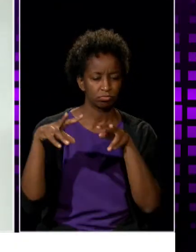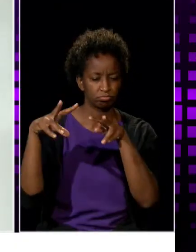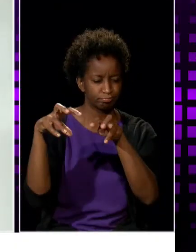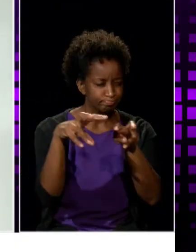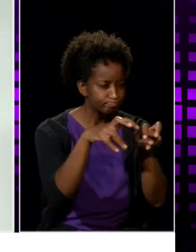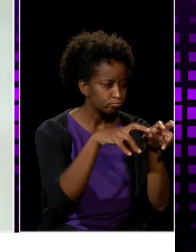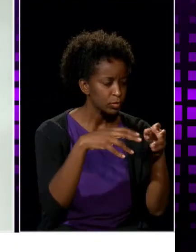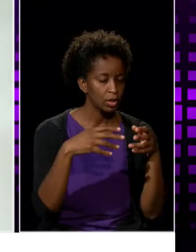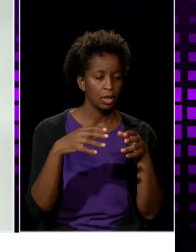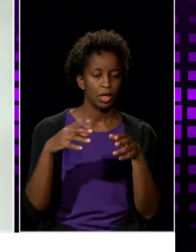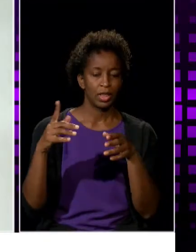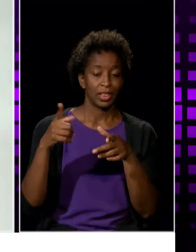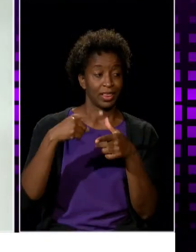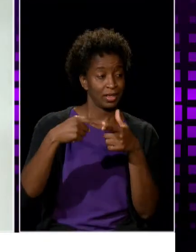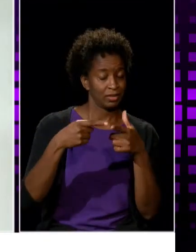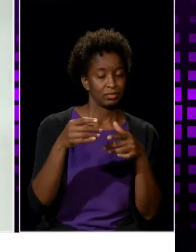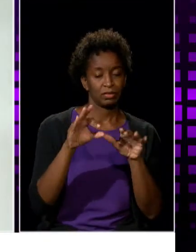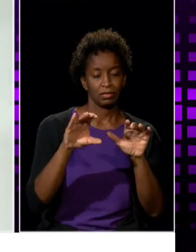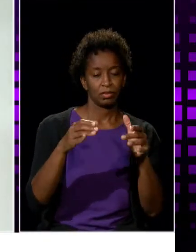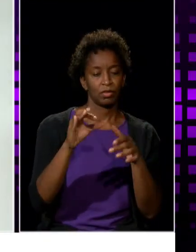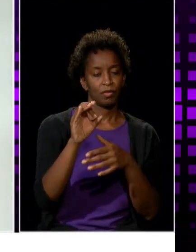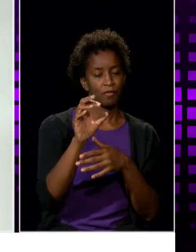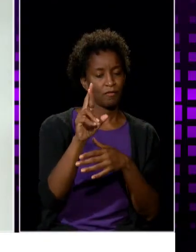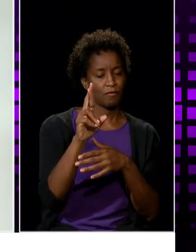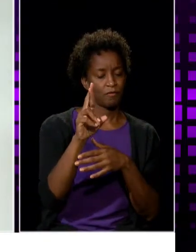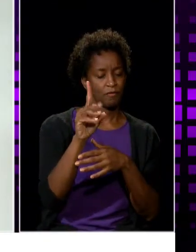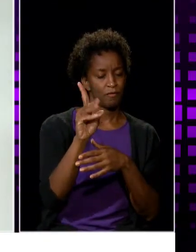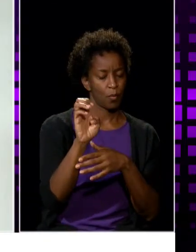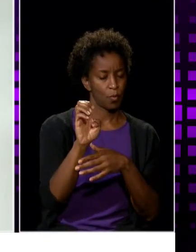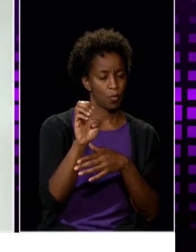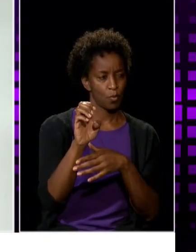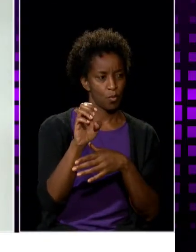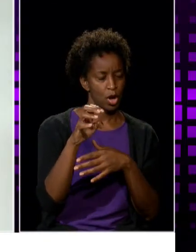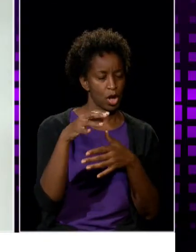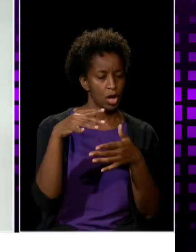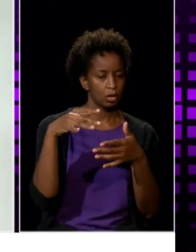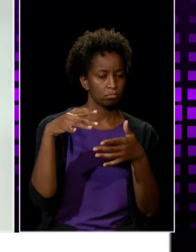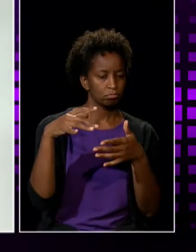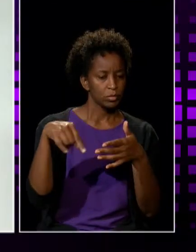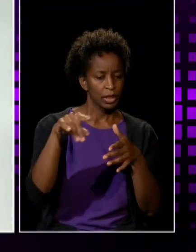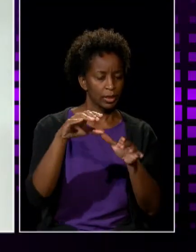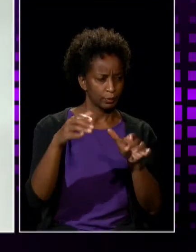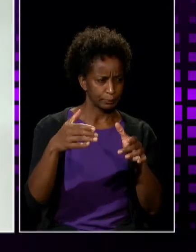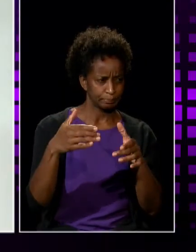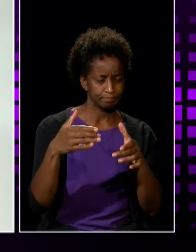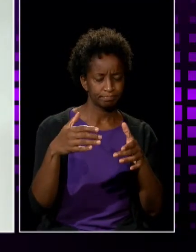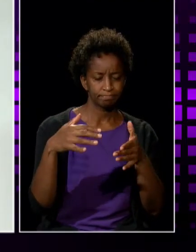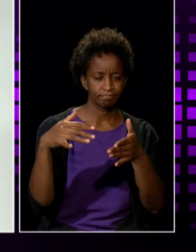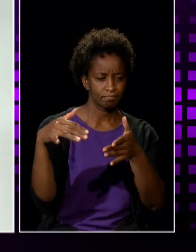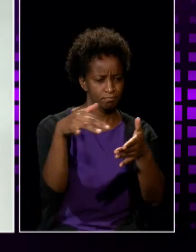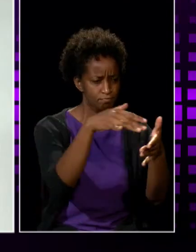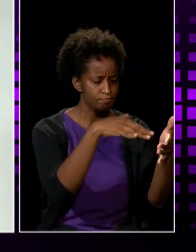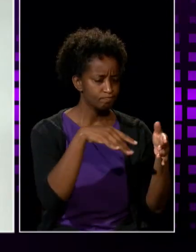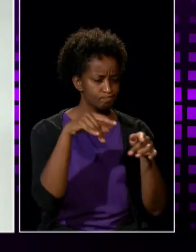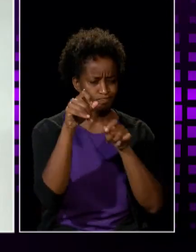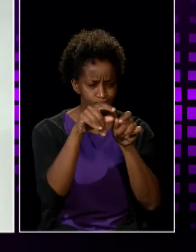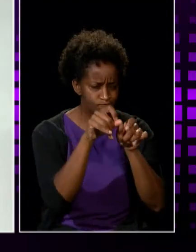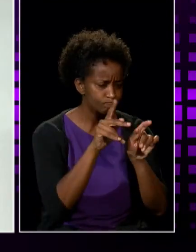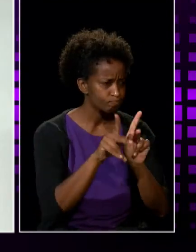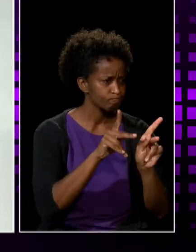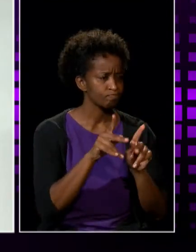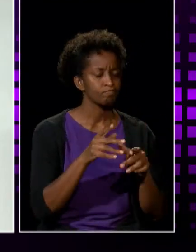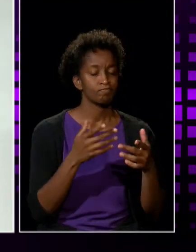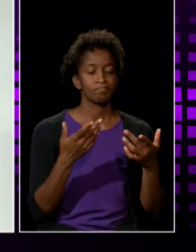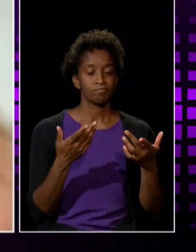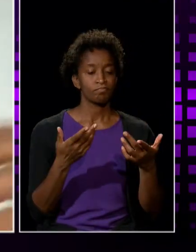ordinary citizen, the ordinary Barbadian, many of them are unaware of what being a republic truly means. Many of them are unaware of what type